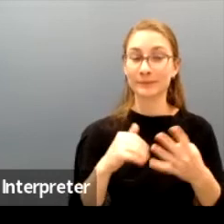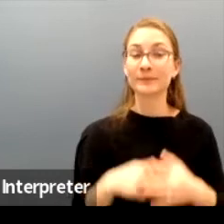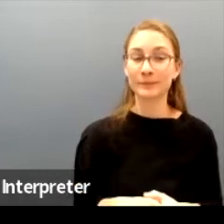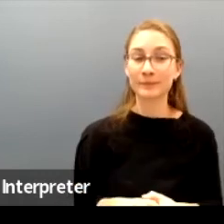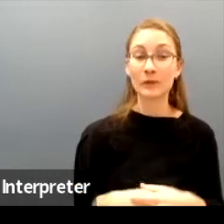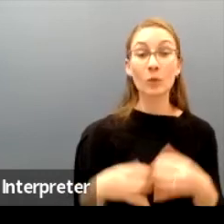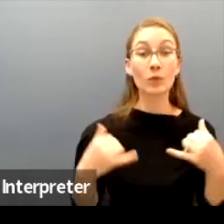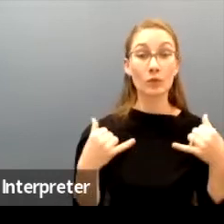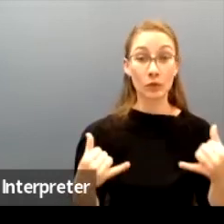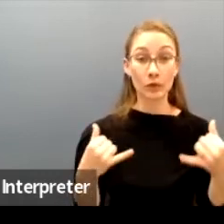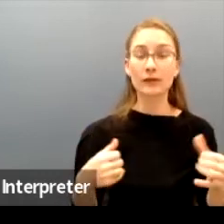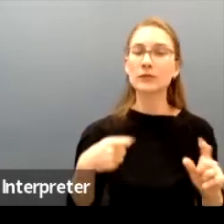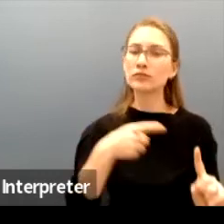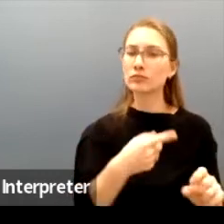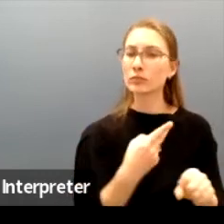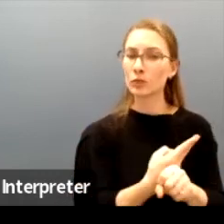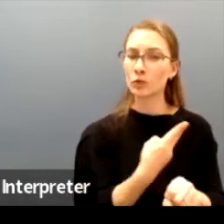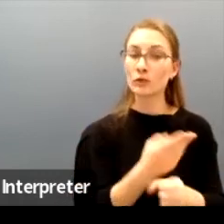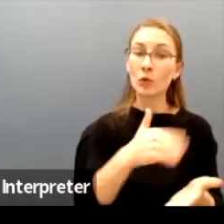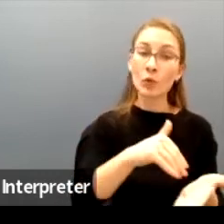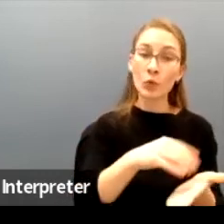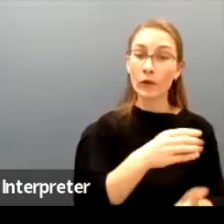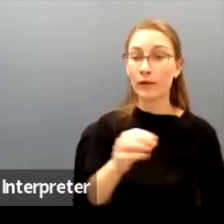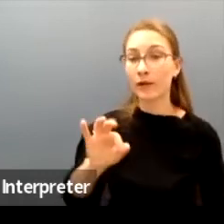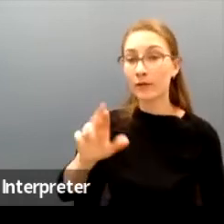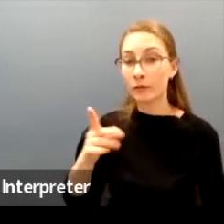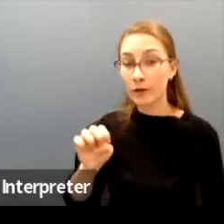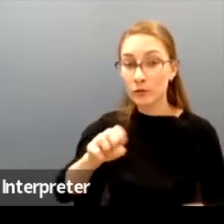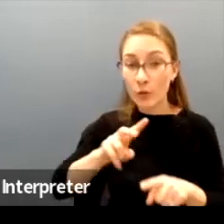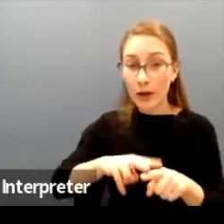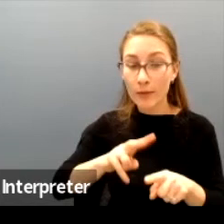core and fringe vocabulary that's on his touch chat word power 60.